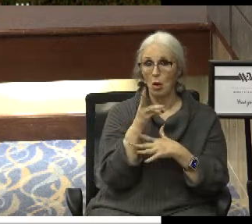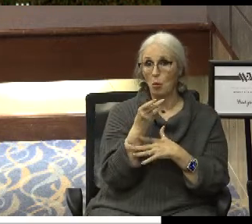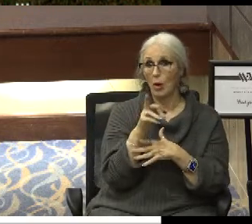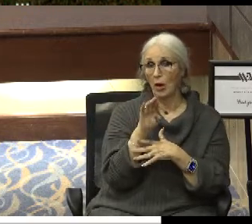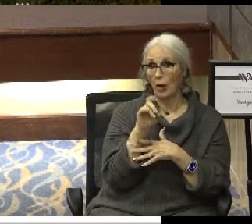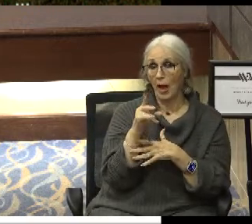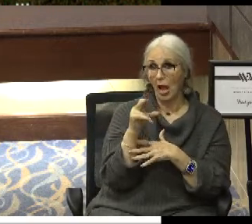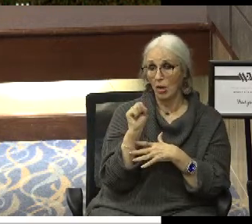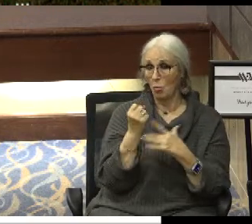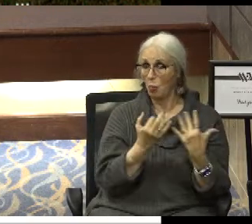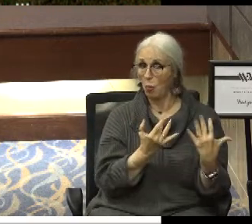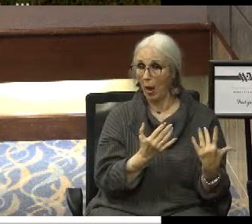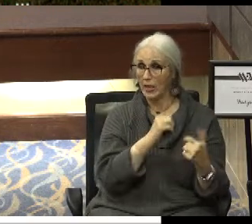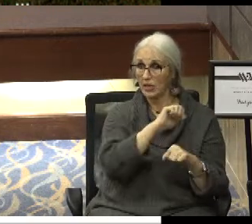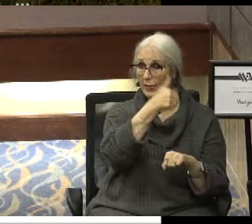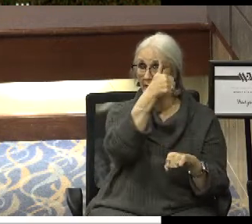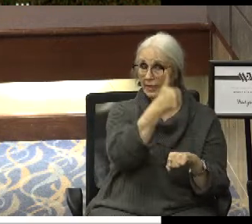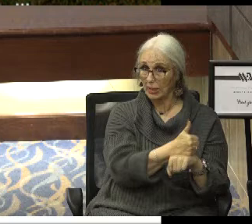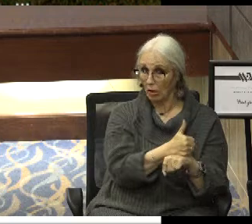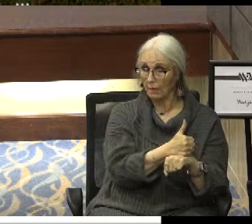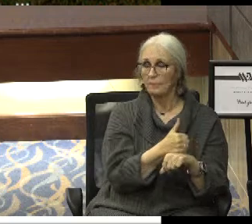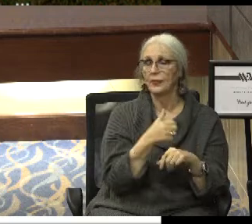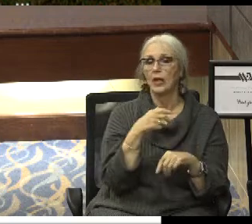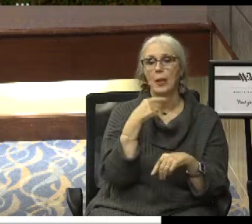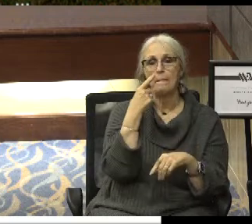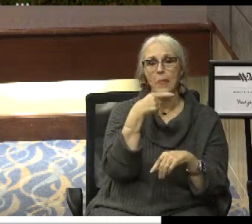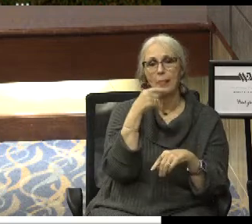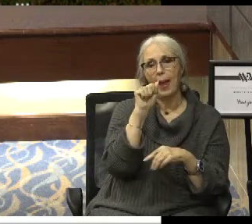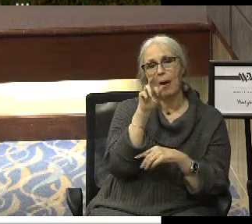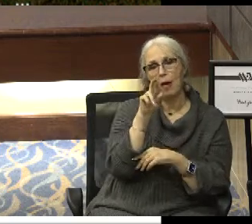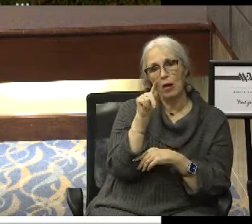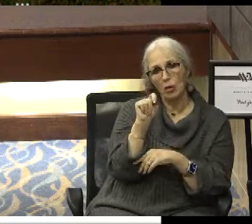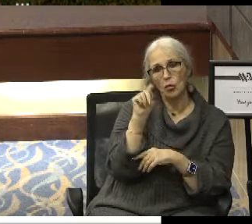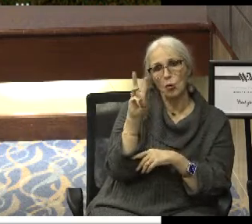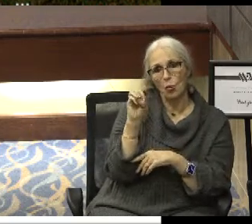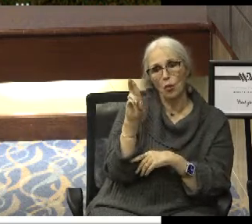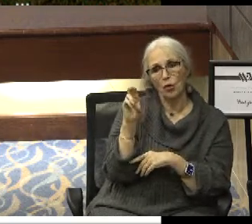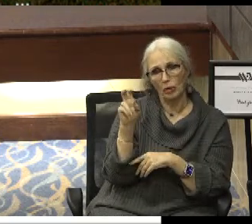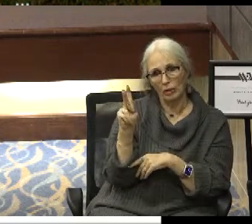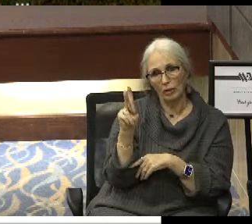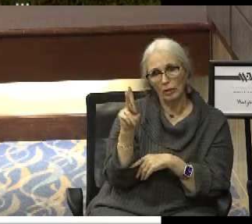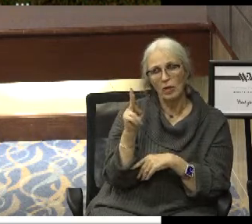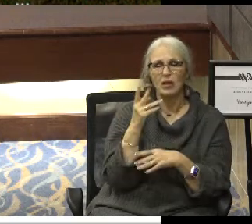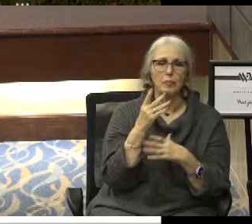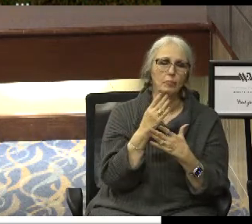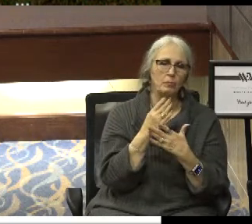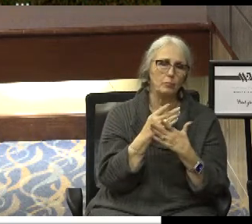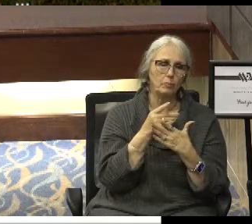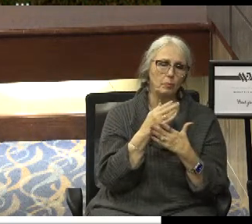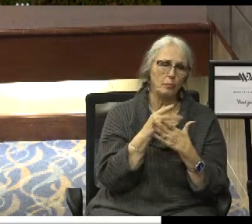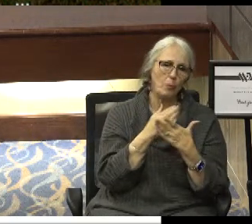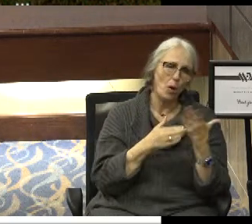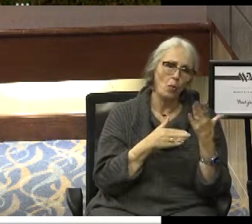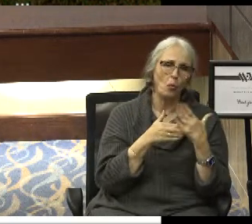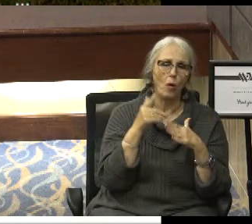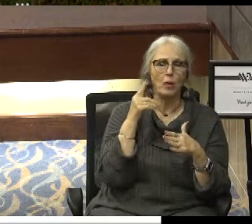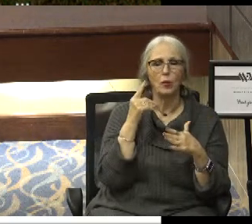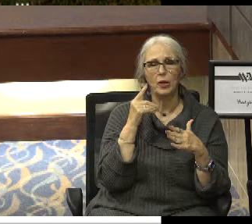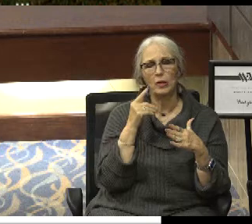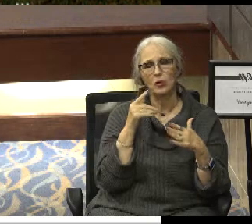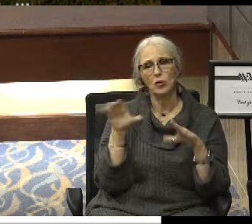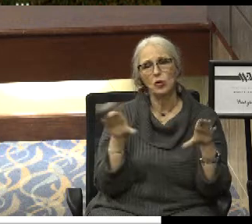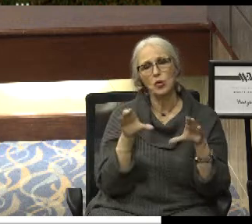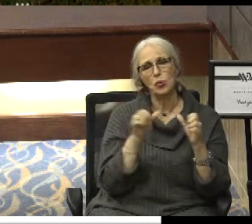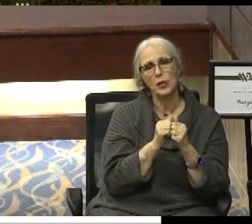to be installed, as is the public artwork that was a part of the public process that we went through with the community,